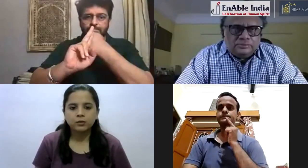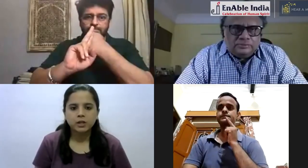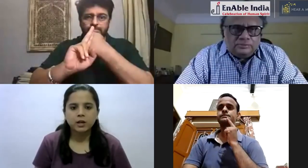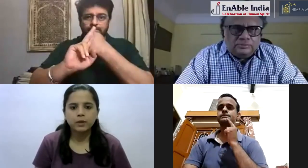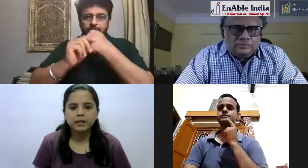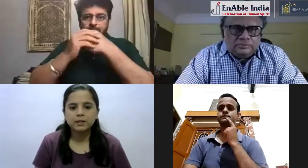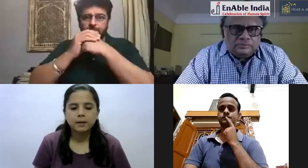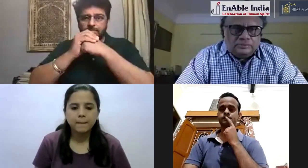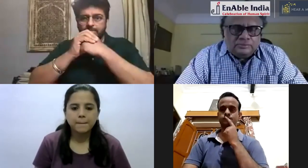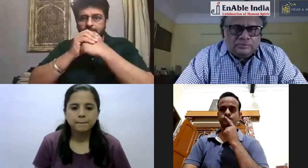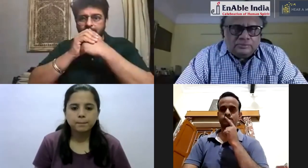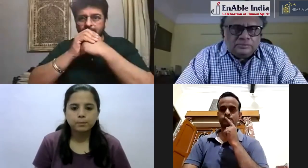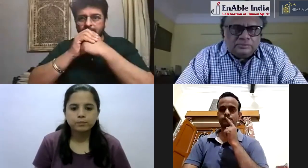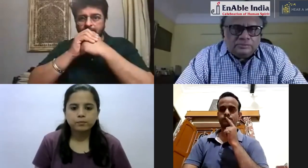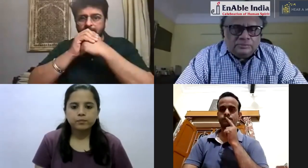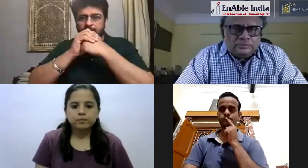Can we have Tushar, please?